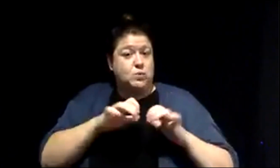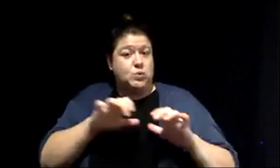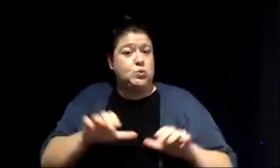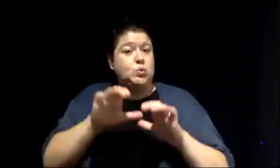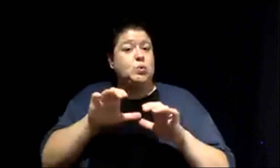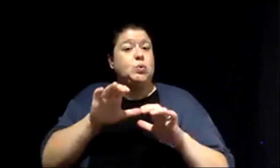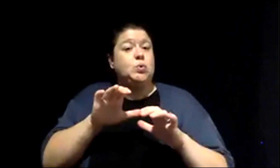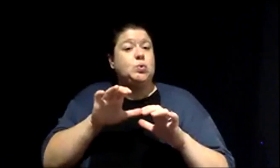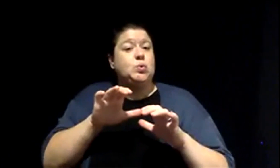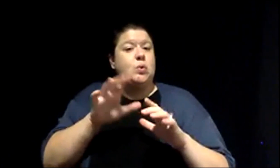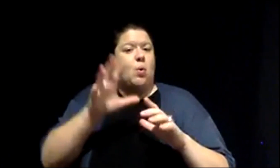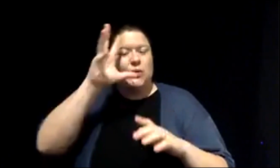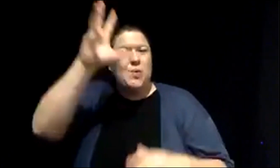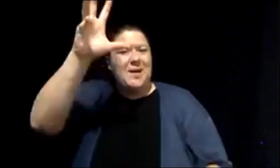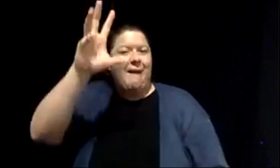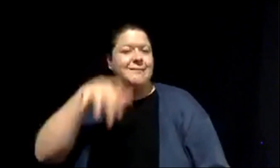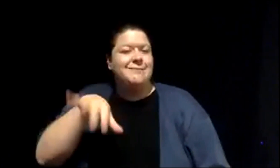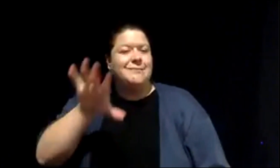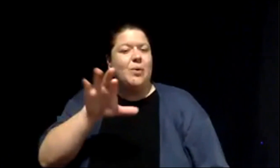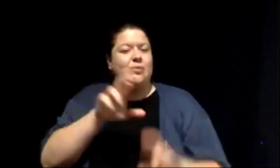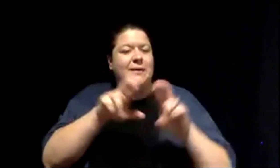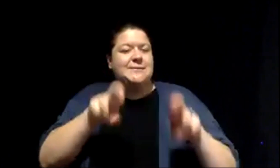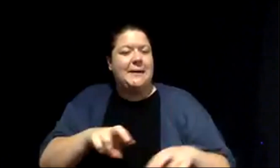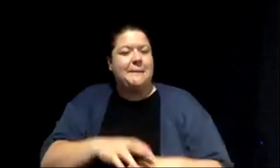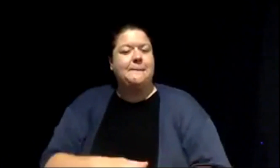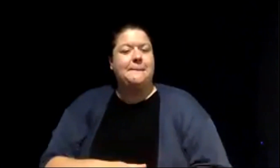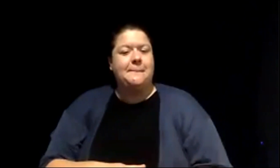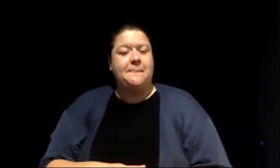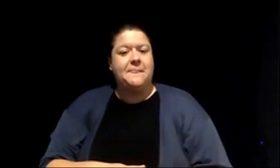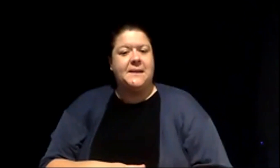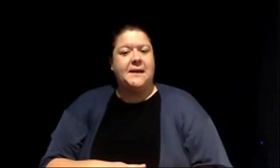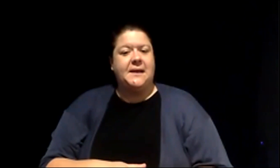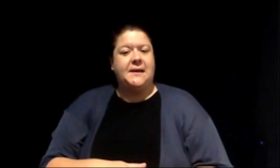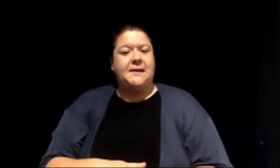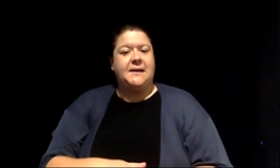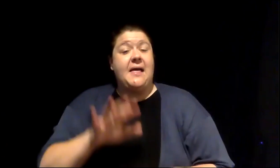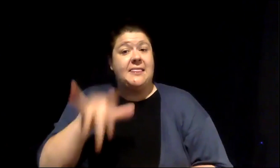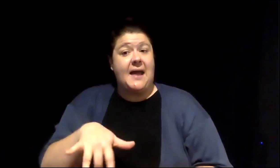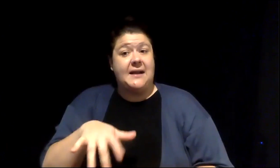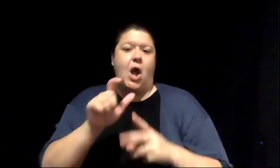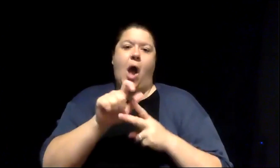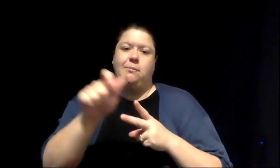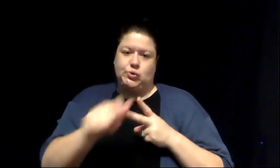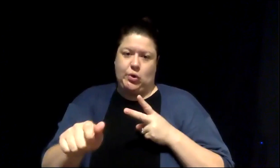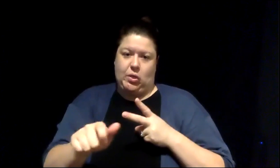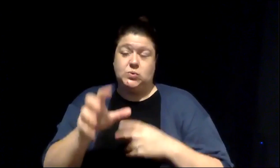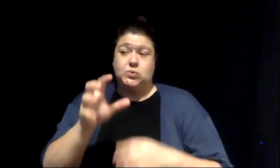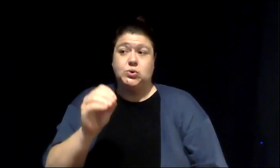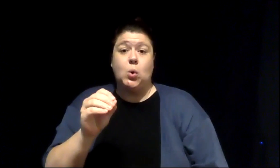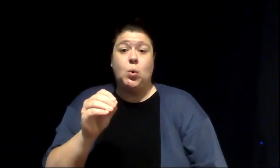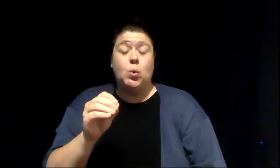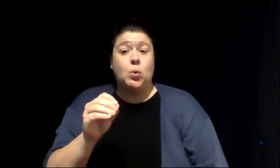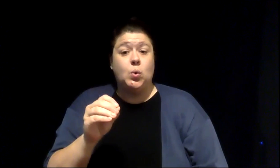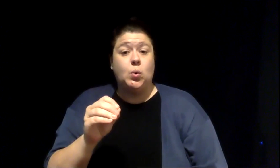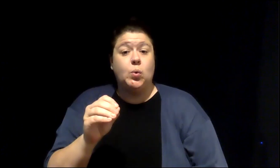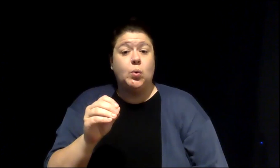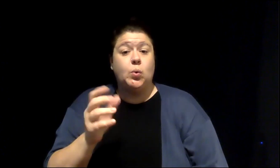to create a resume, and that is optional. So if you are